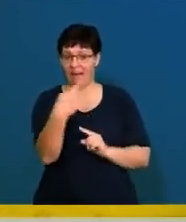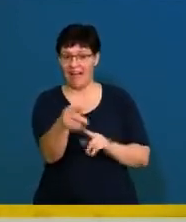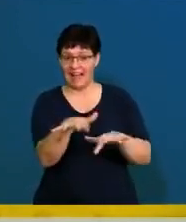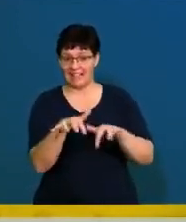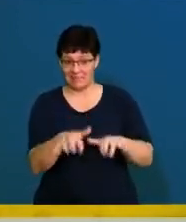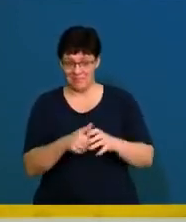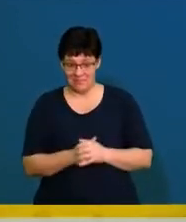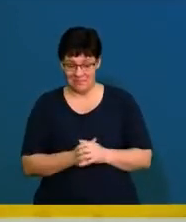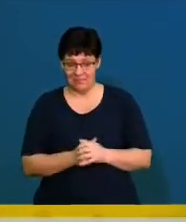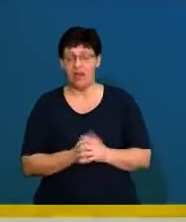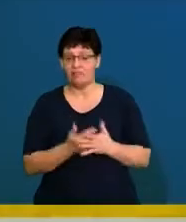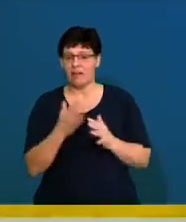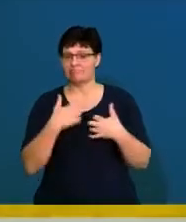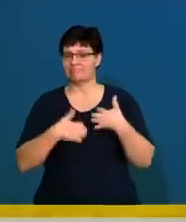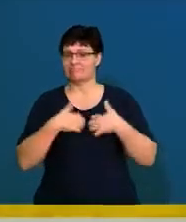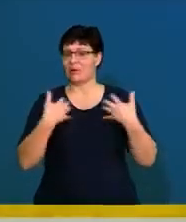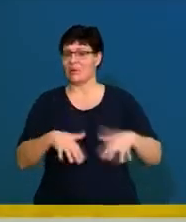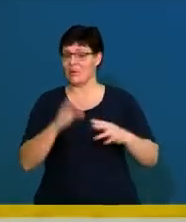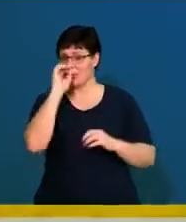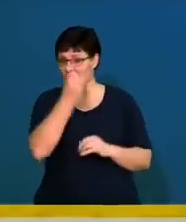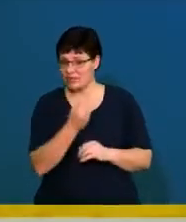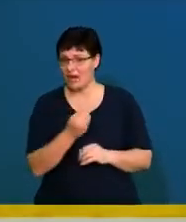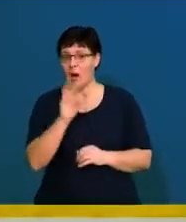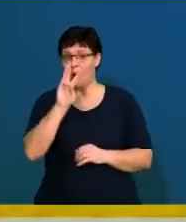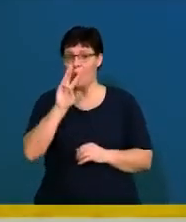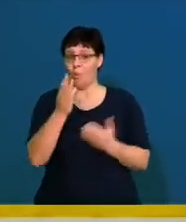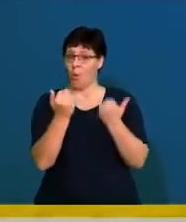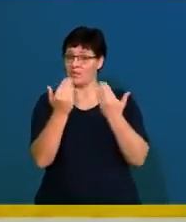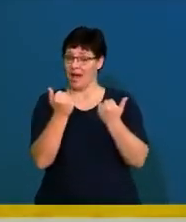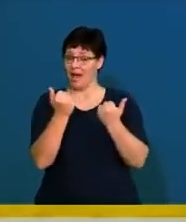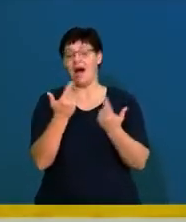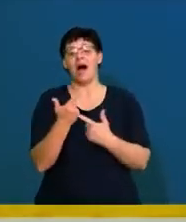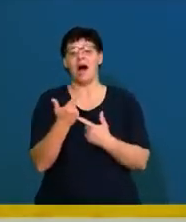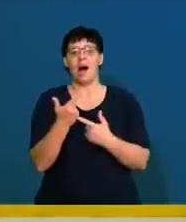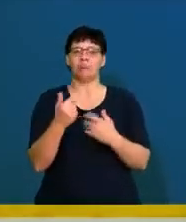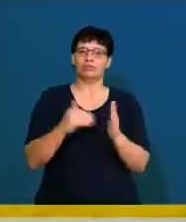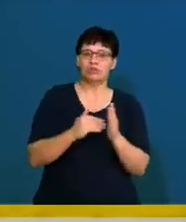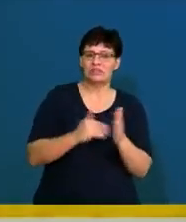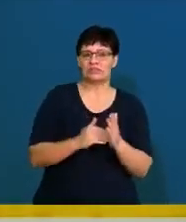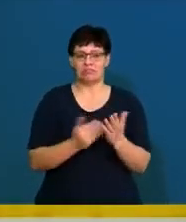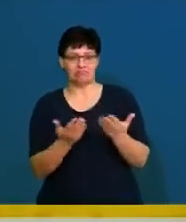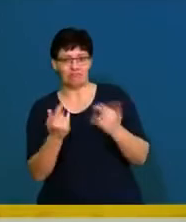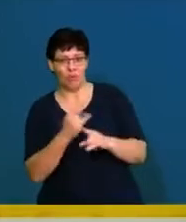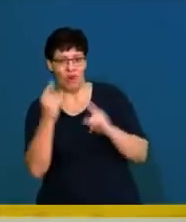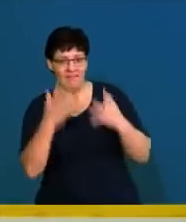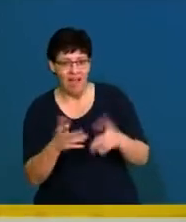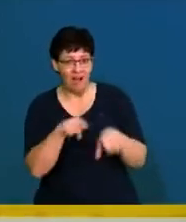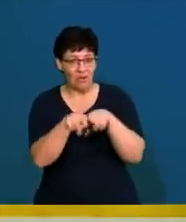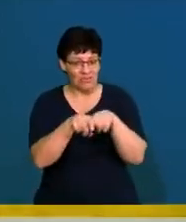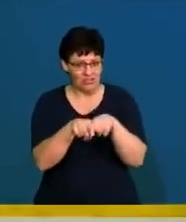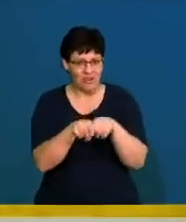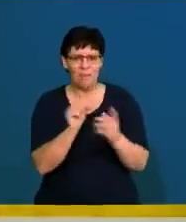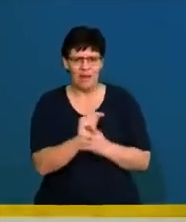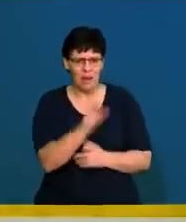the upcoming exam. Well, some exciting news, guys. Woza Matrix is bringing you the hashtag WozaWinner competition, where